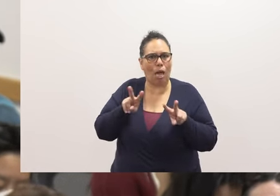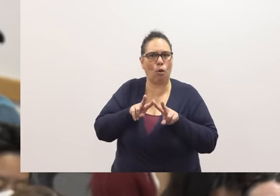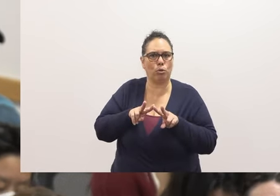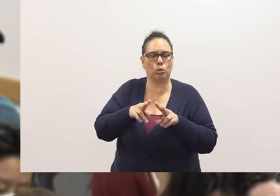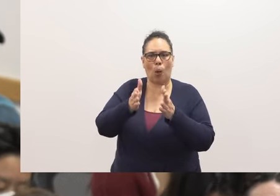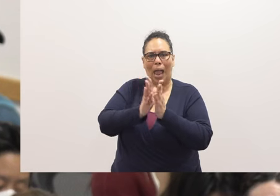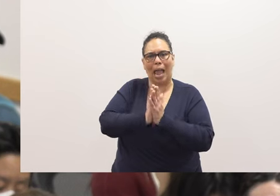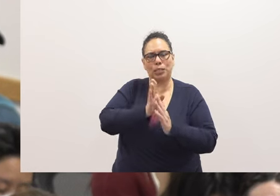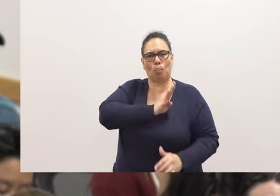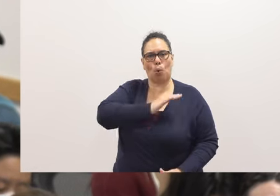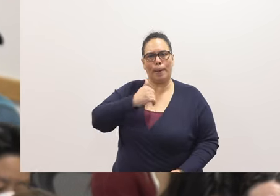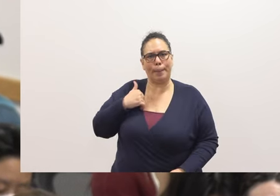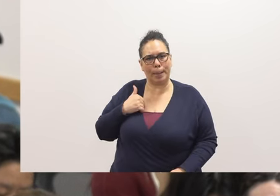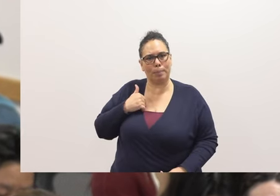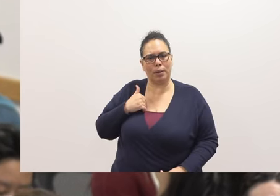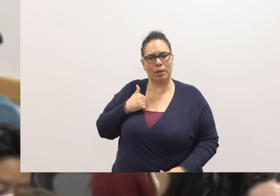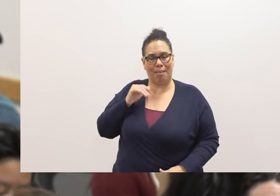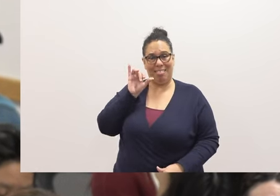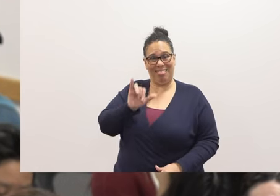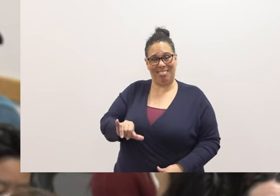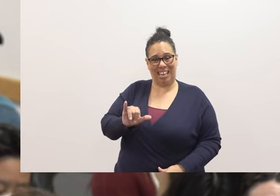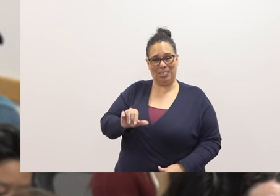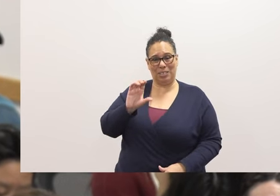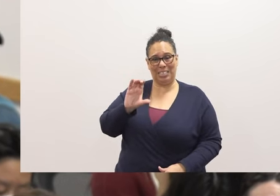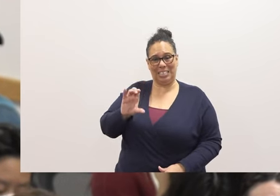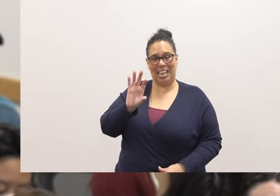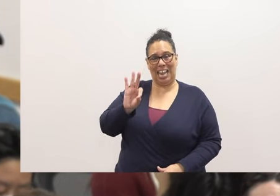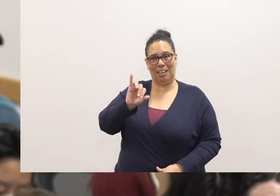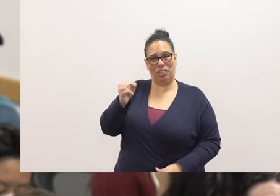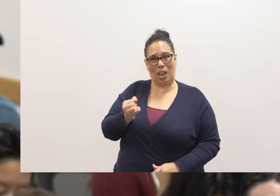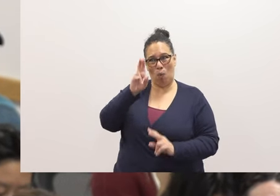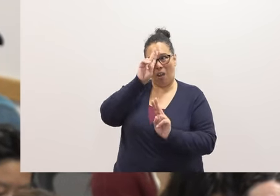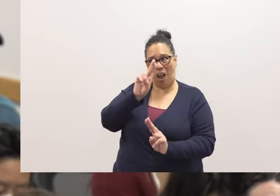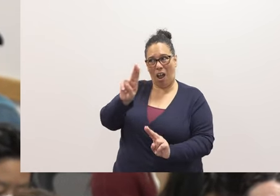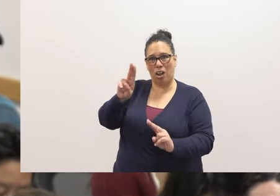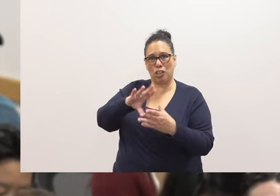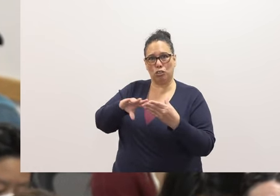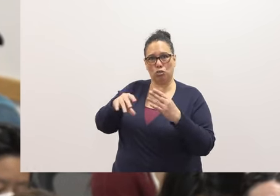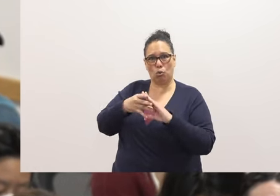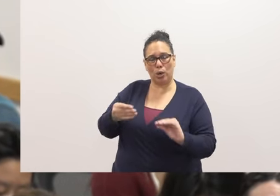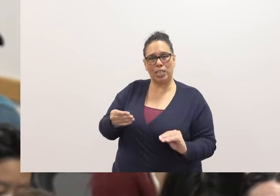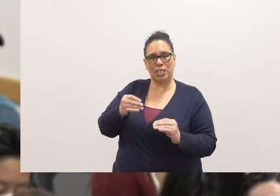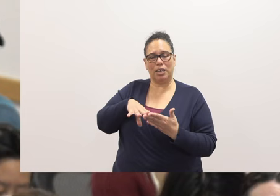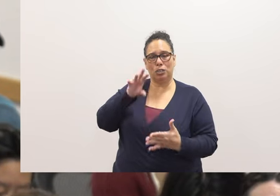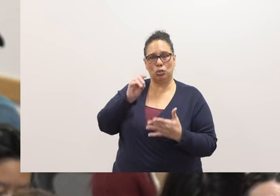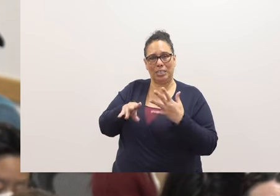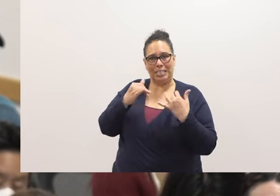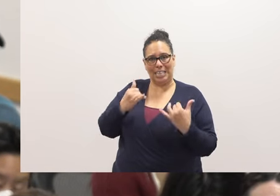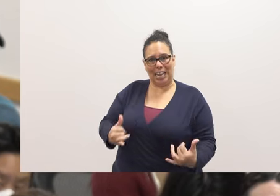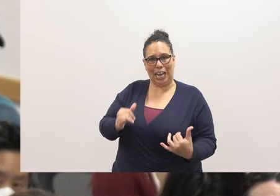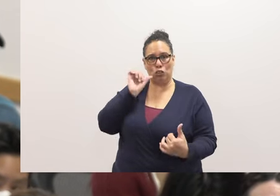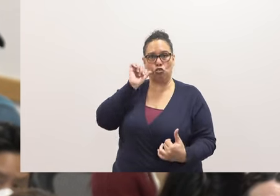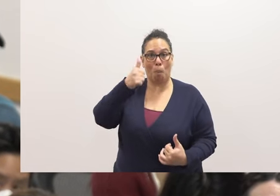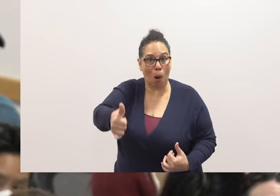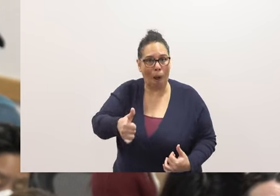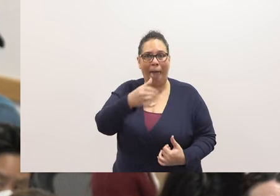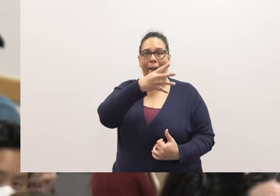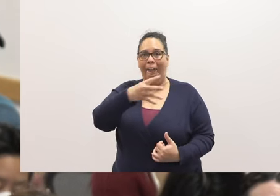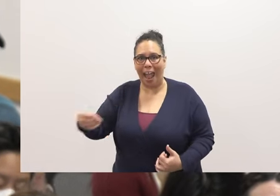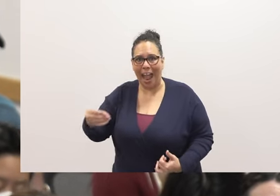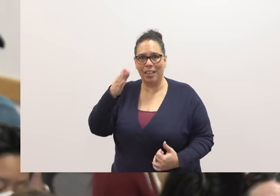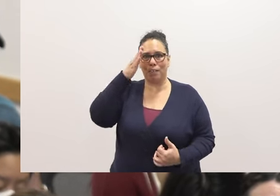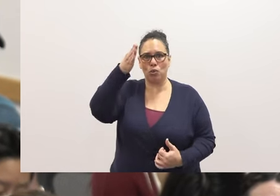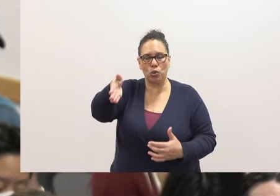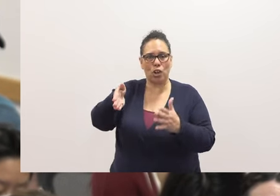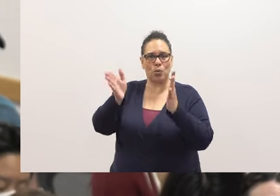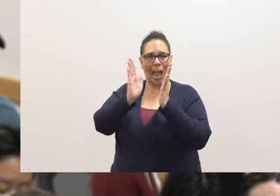board members, that is what CFJ is about. We are honoring stories of students of today, tomorrow, and the future. So I